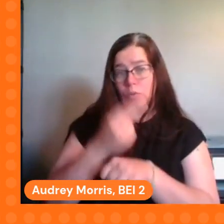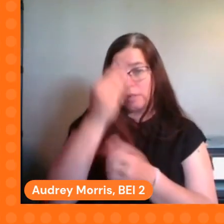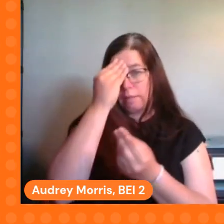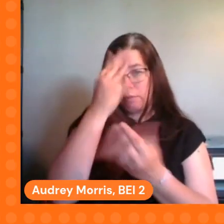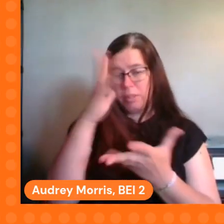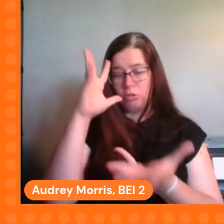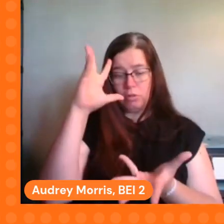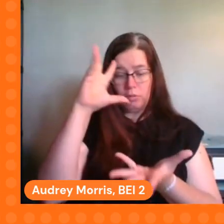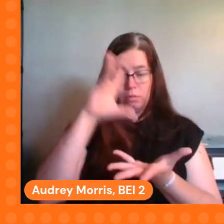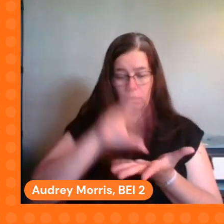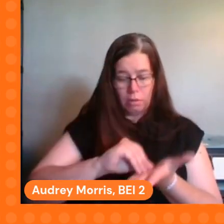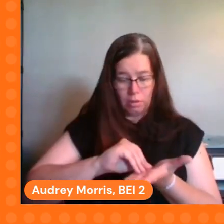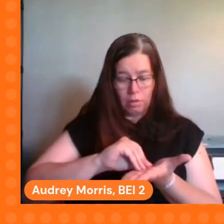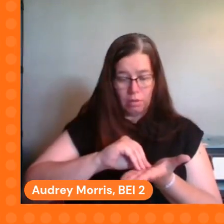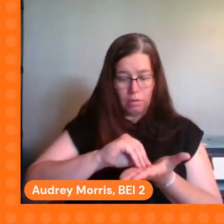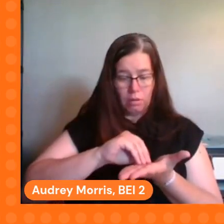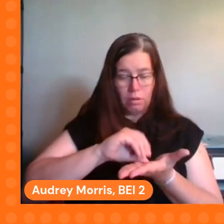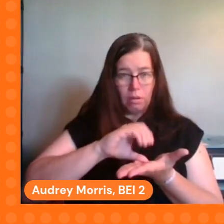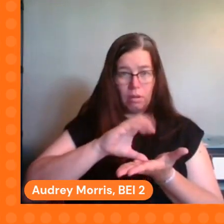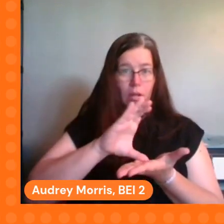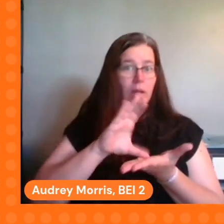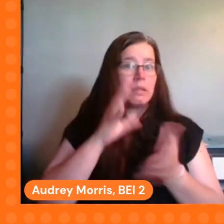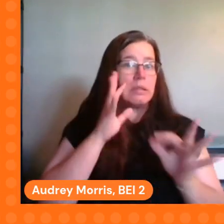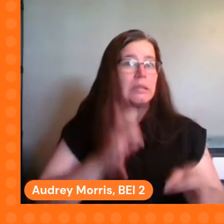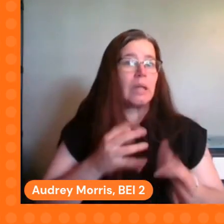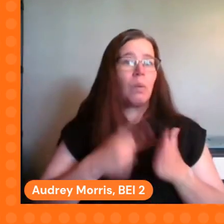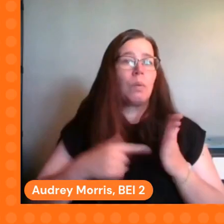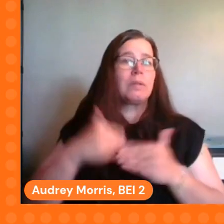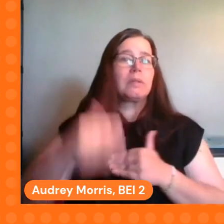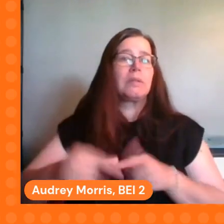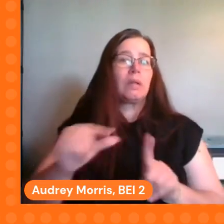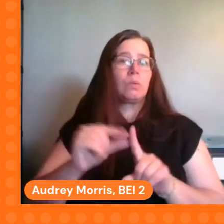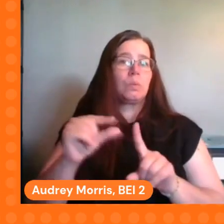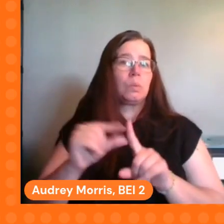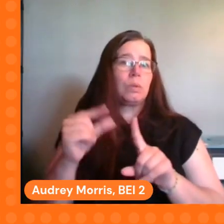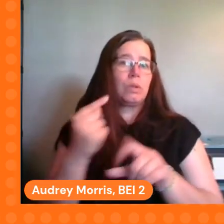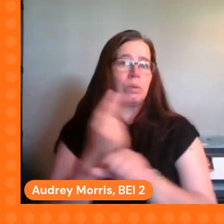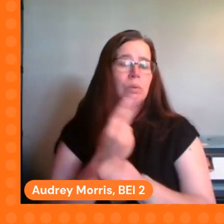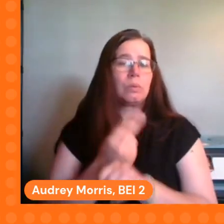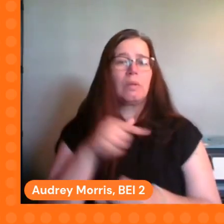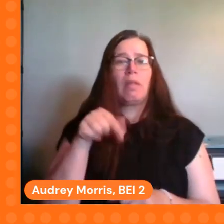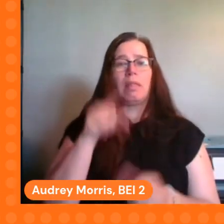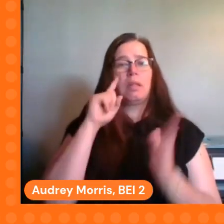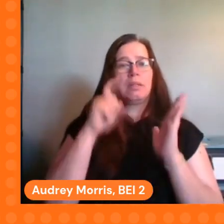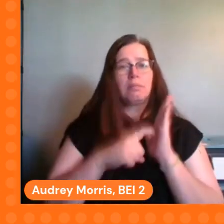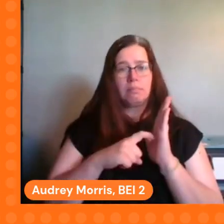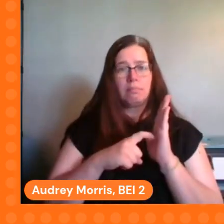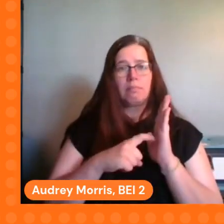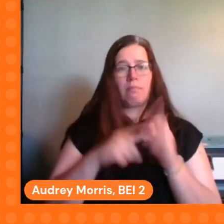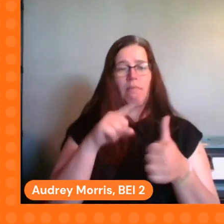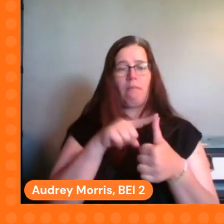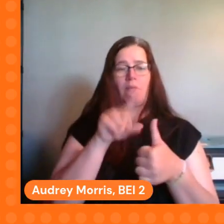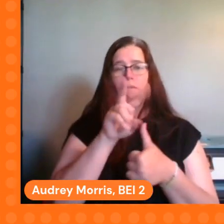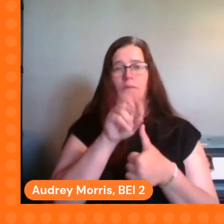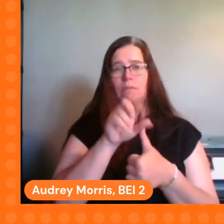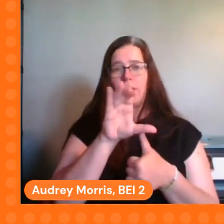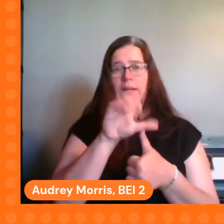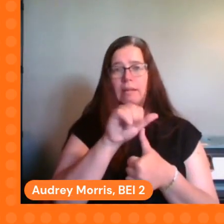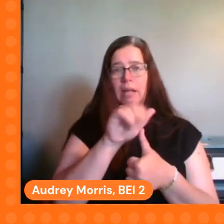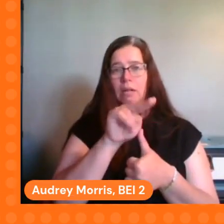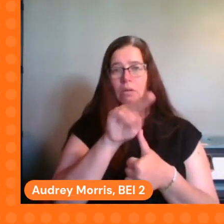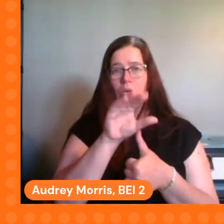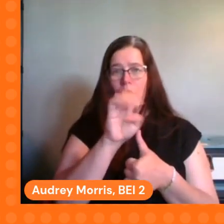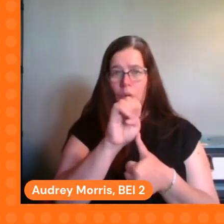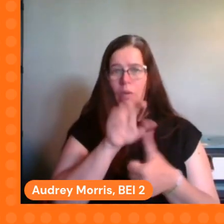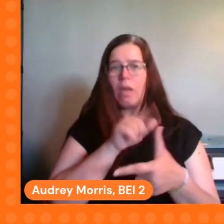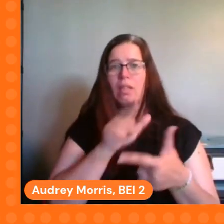documents to decide what word to generate next. So you can see here it found the volcano, and then after that, in all those documents,